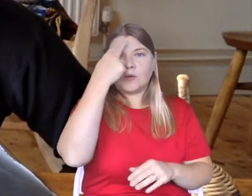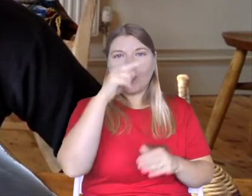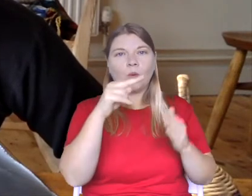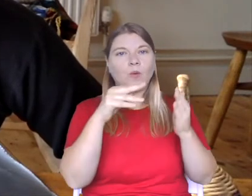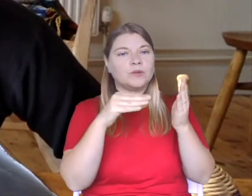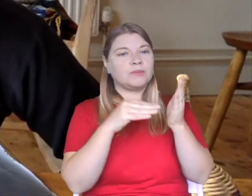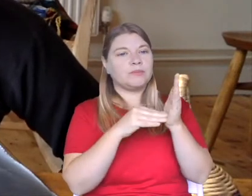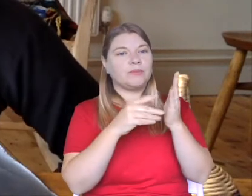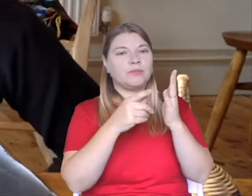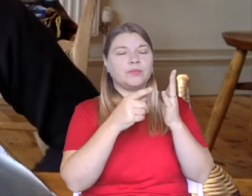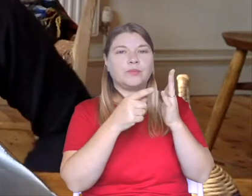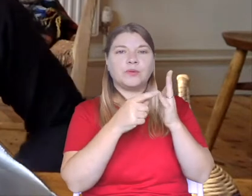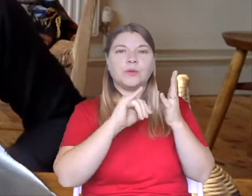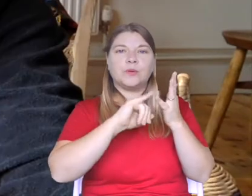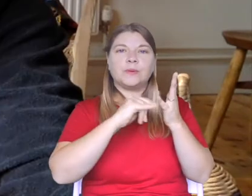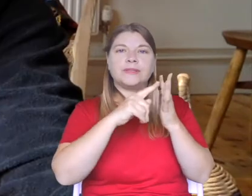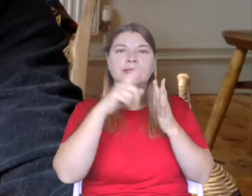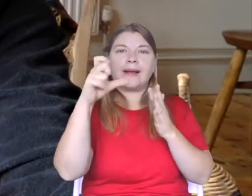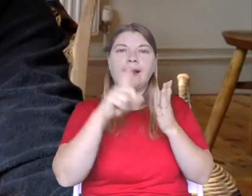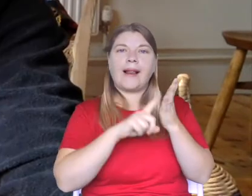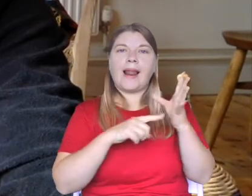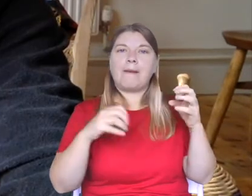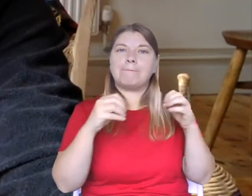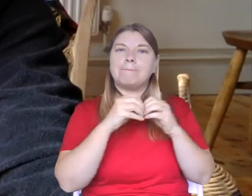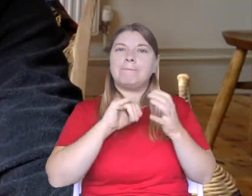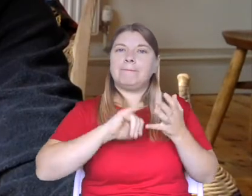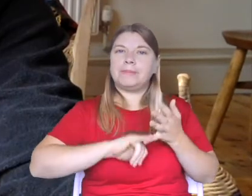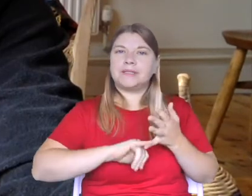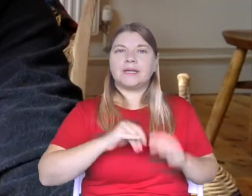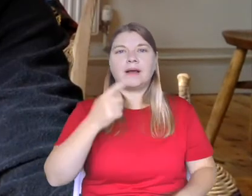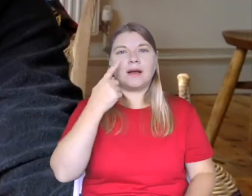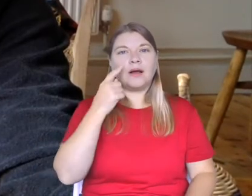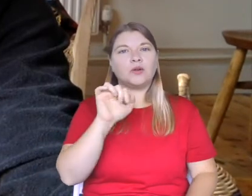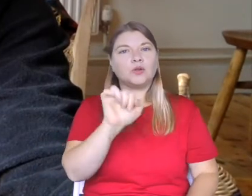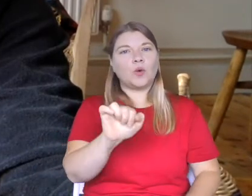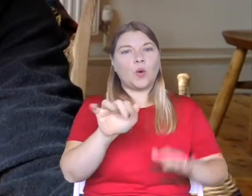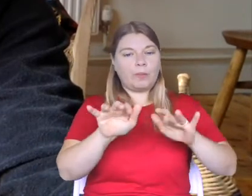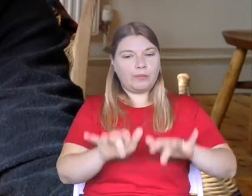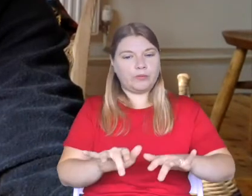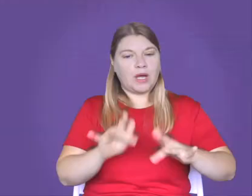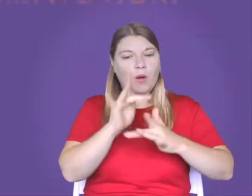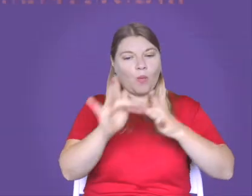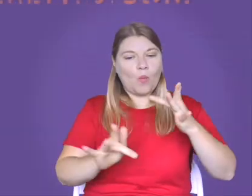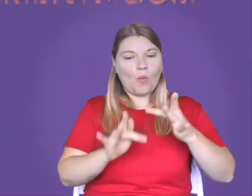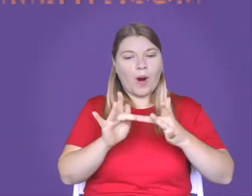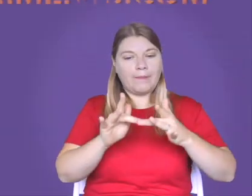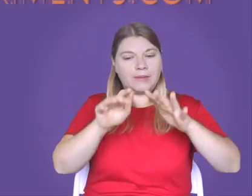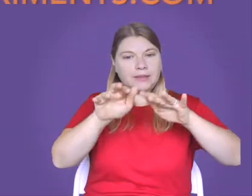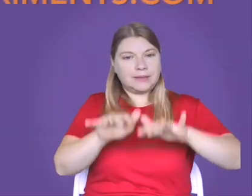you how to do that now. In your web browser, type in